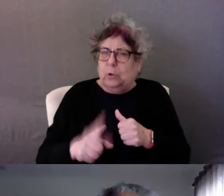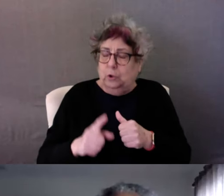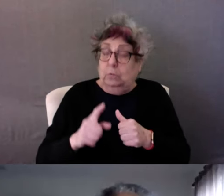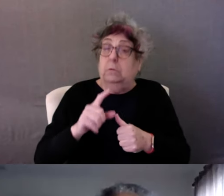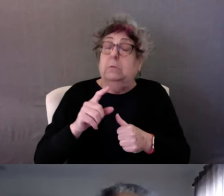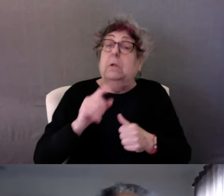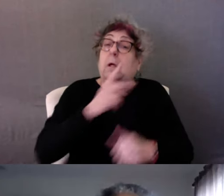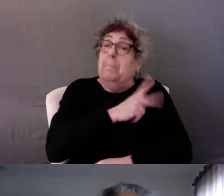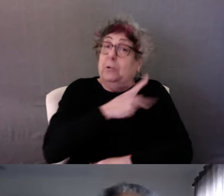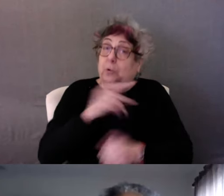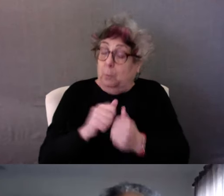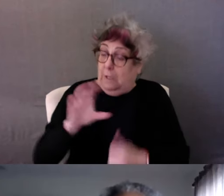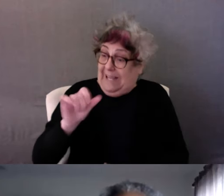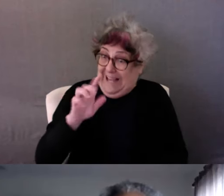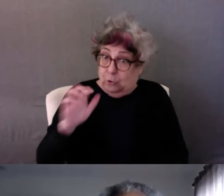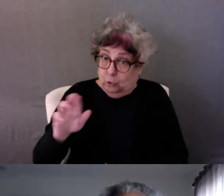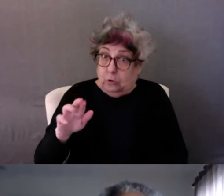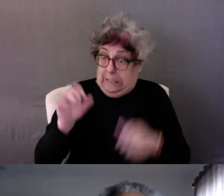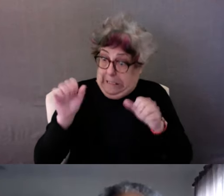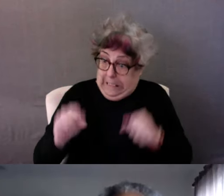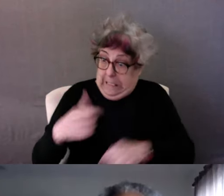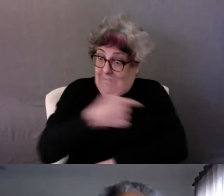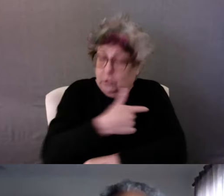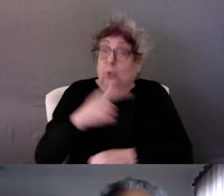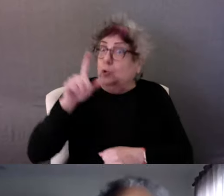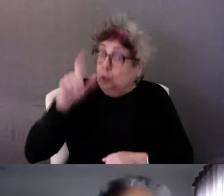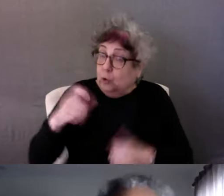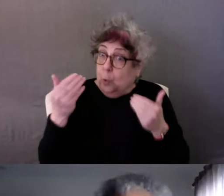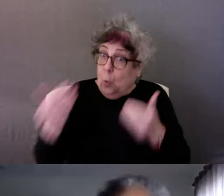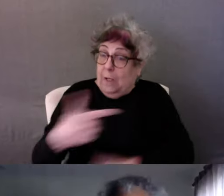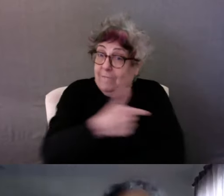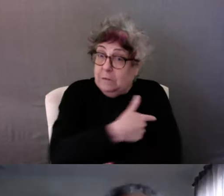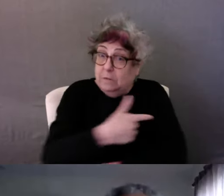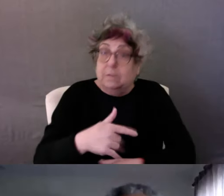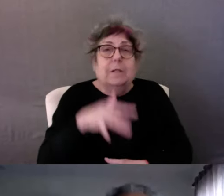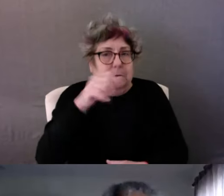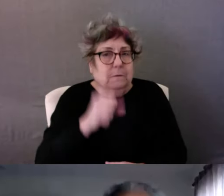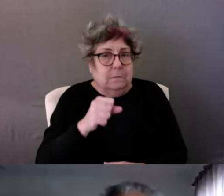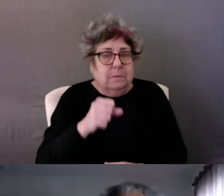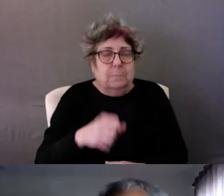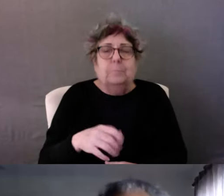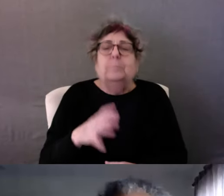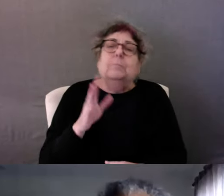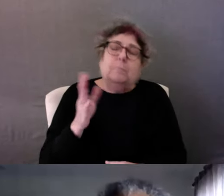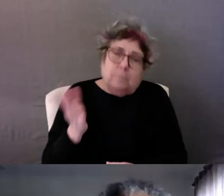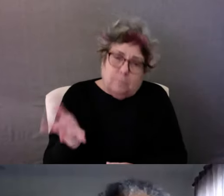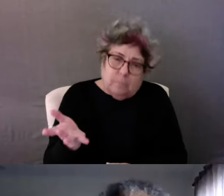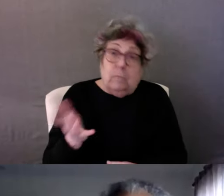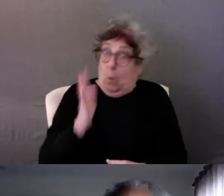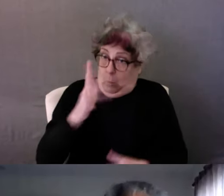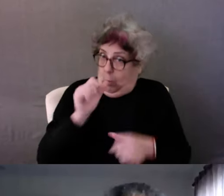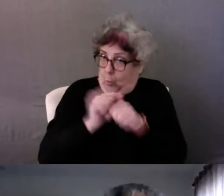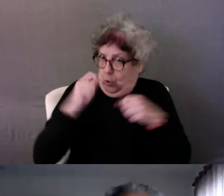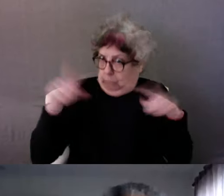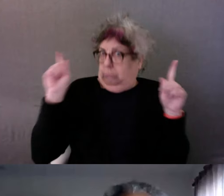get vaccinated or should they be vaccinated? And will they affect each other? Mm-hmm. Right. And will they work? You know, will the vaccine